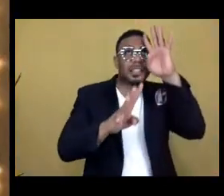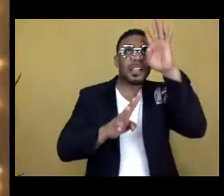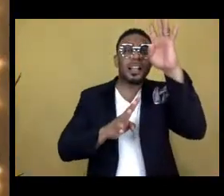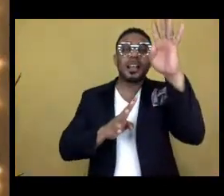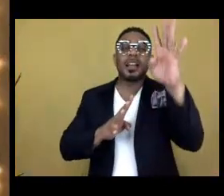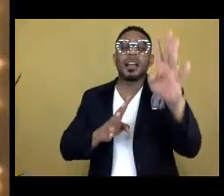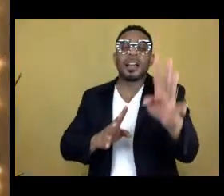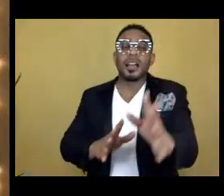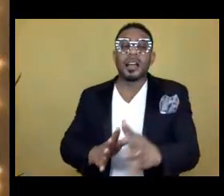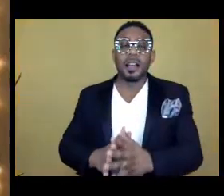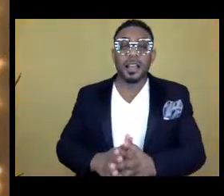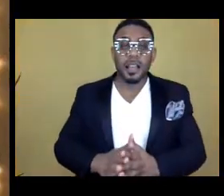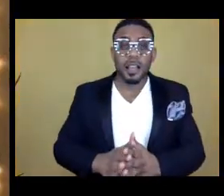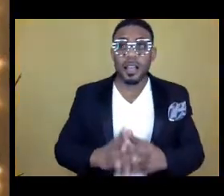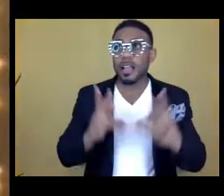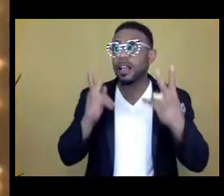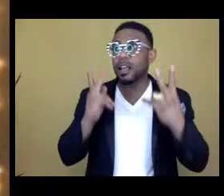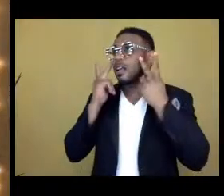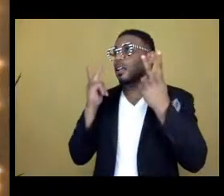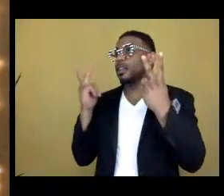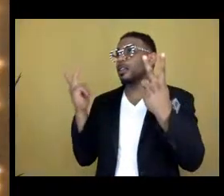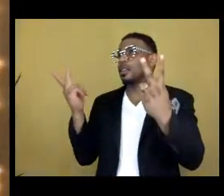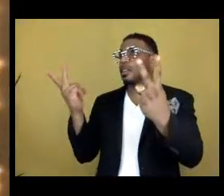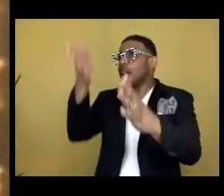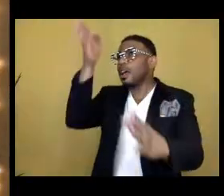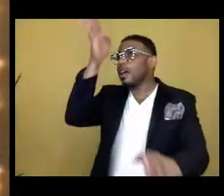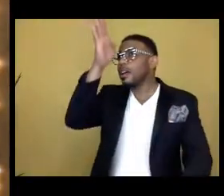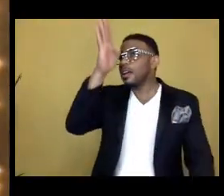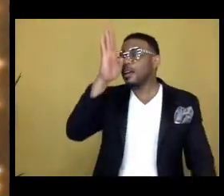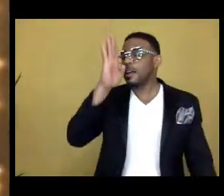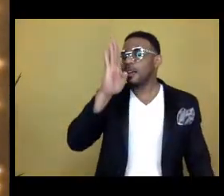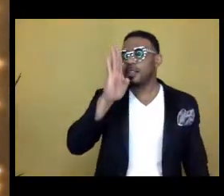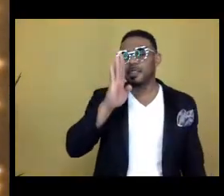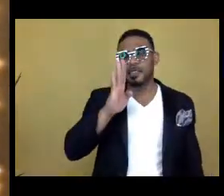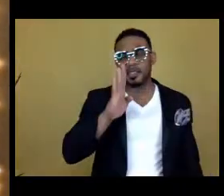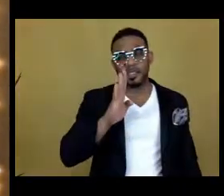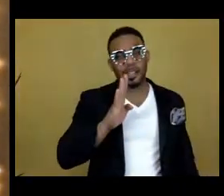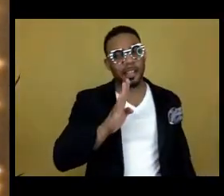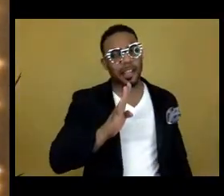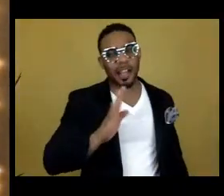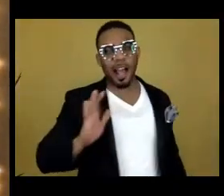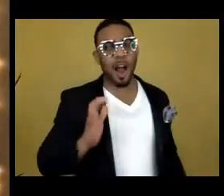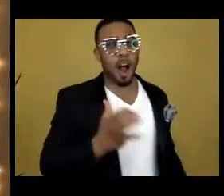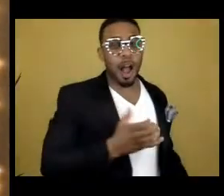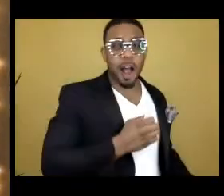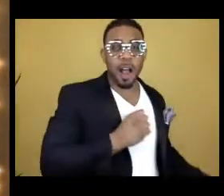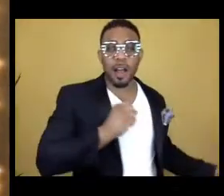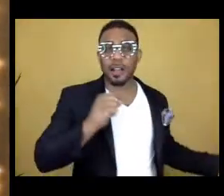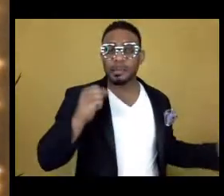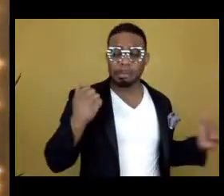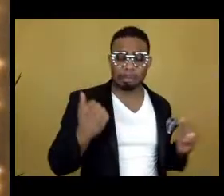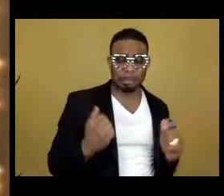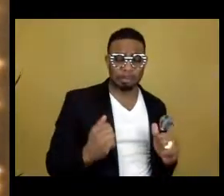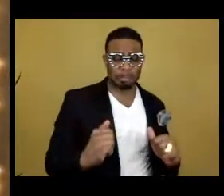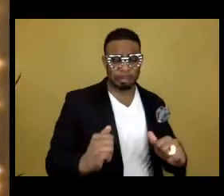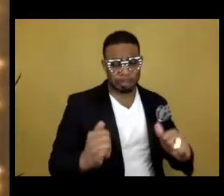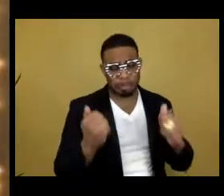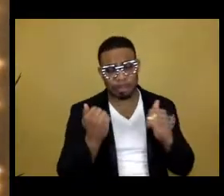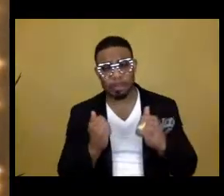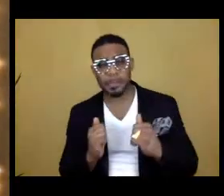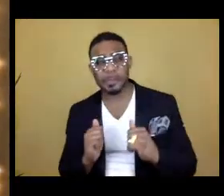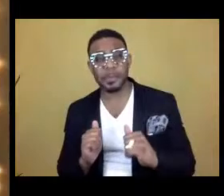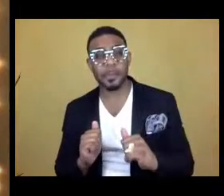make-believe. I see God in our grand